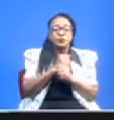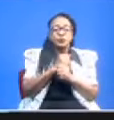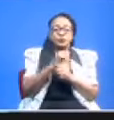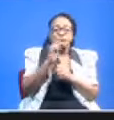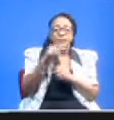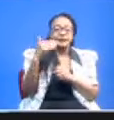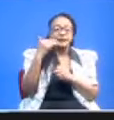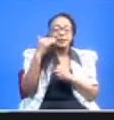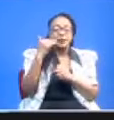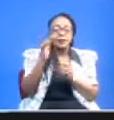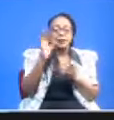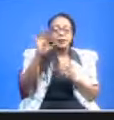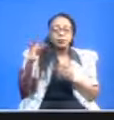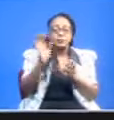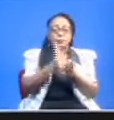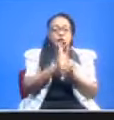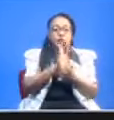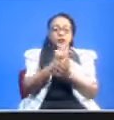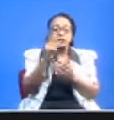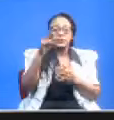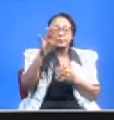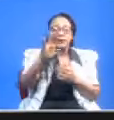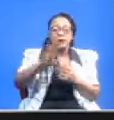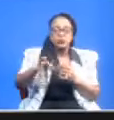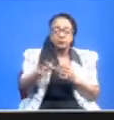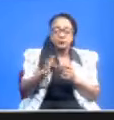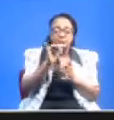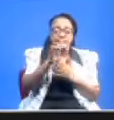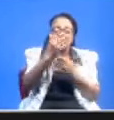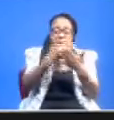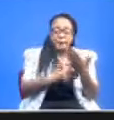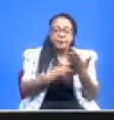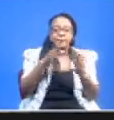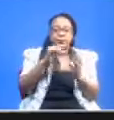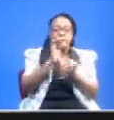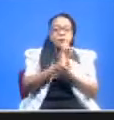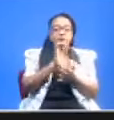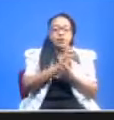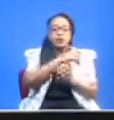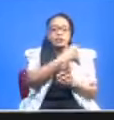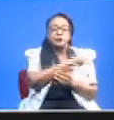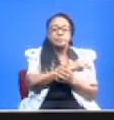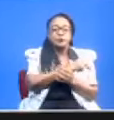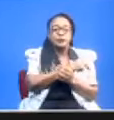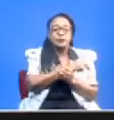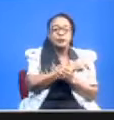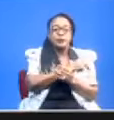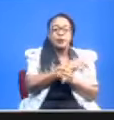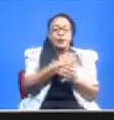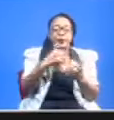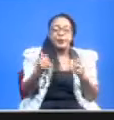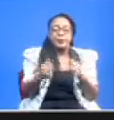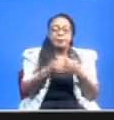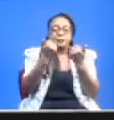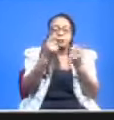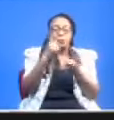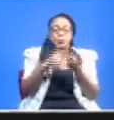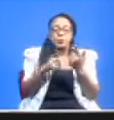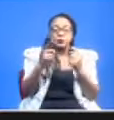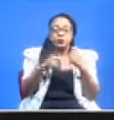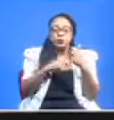County's Bondo Sub-County. The discharge summary form from Bondo Sub-County Hospital partly tells of the events that happened on